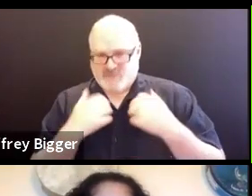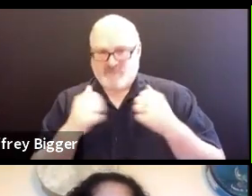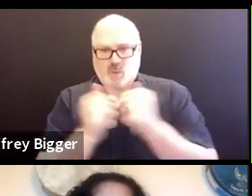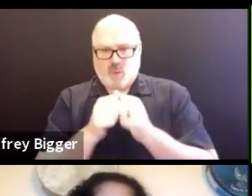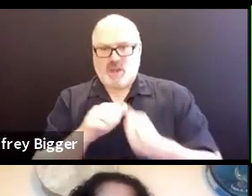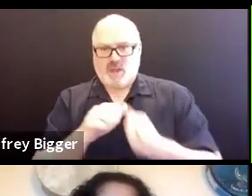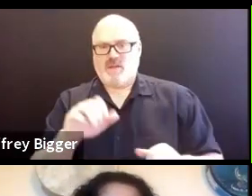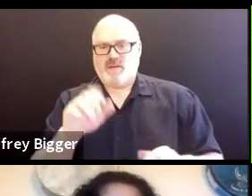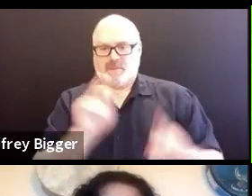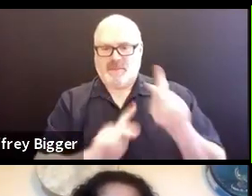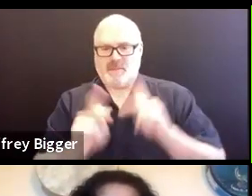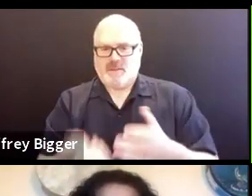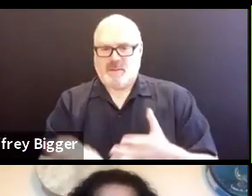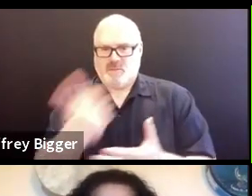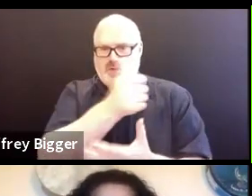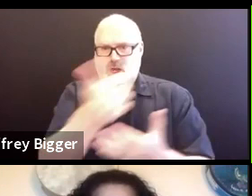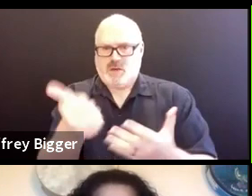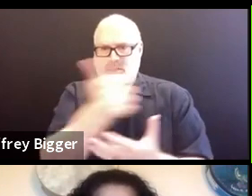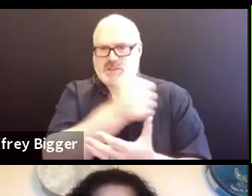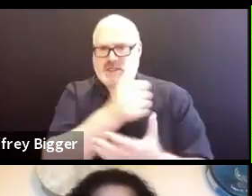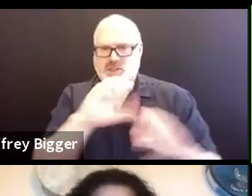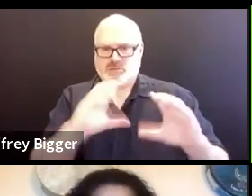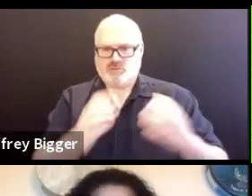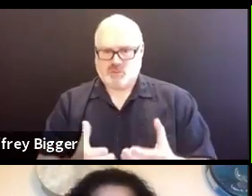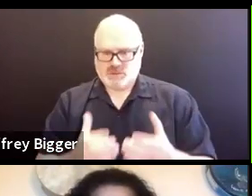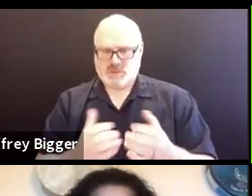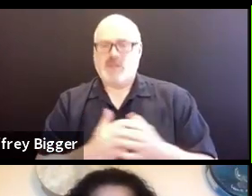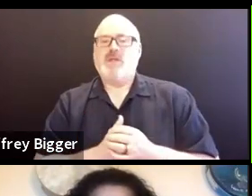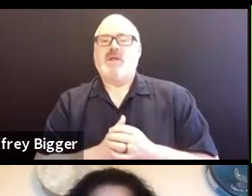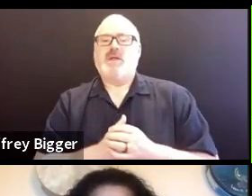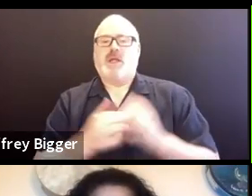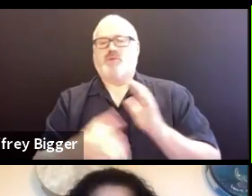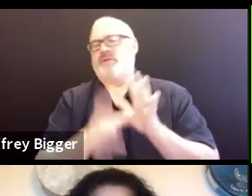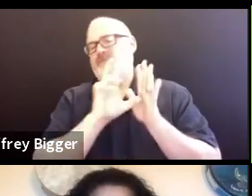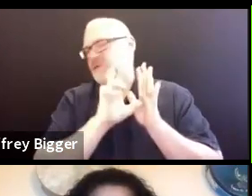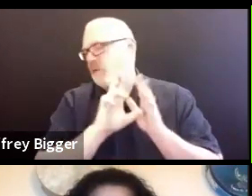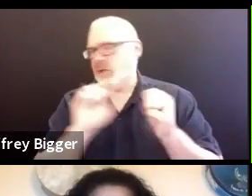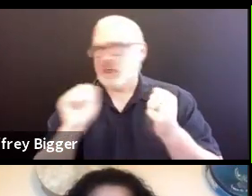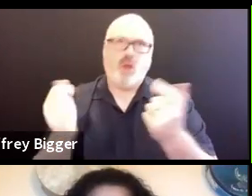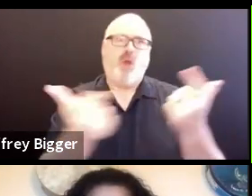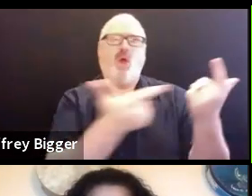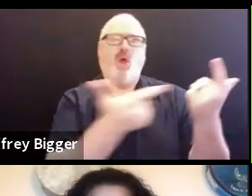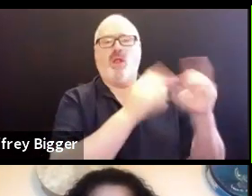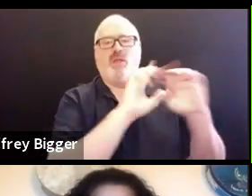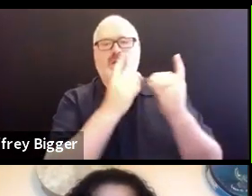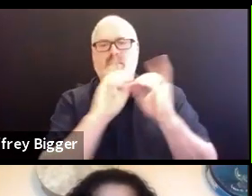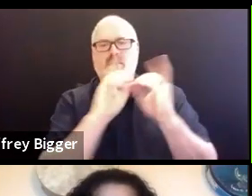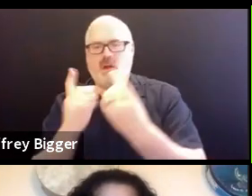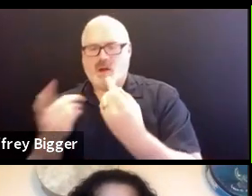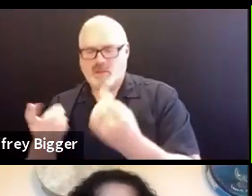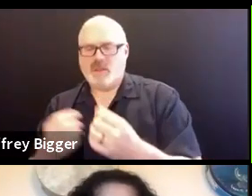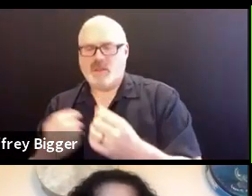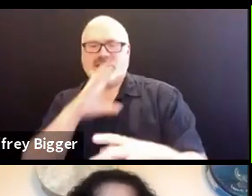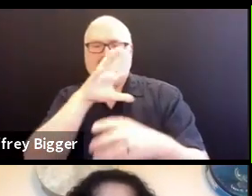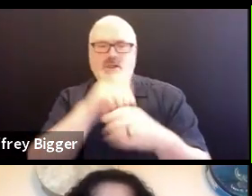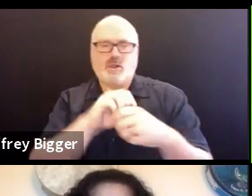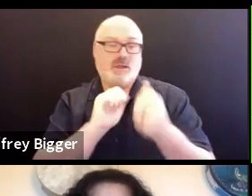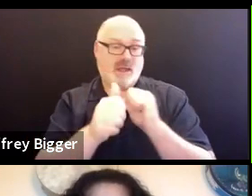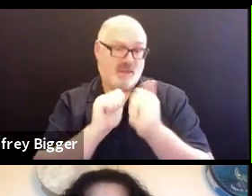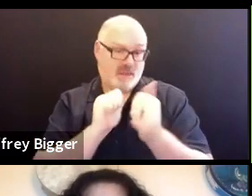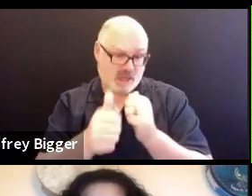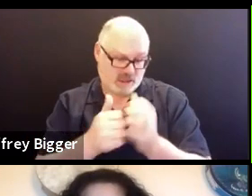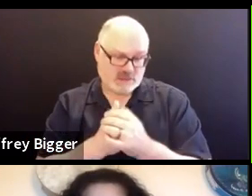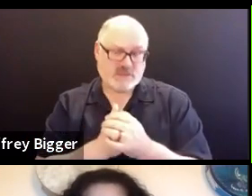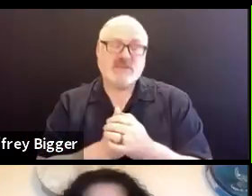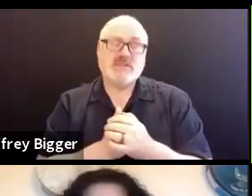the prioritization subcommittee, reviewing all of our divisions and also including athletics